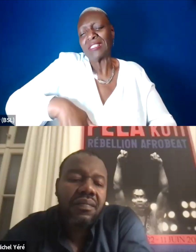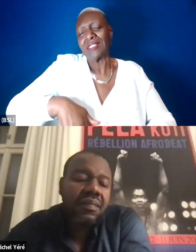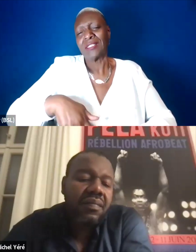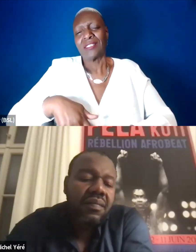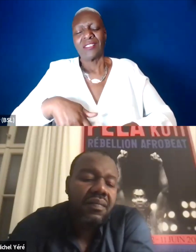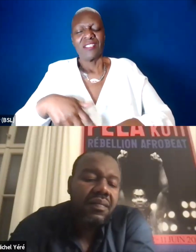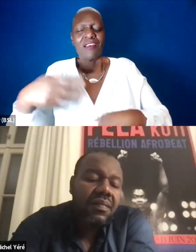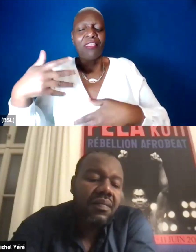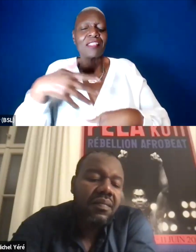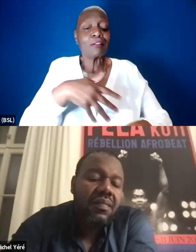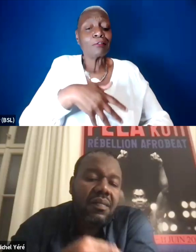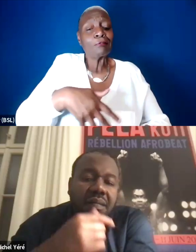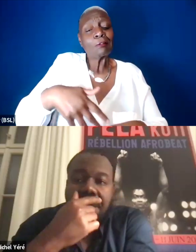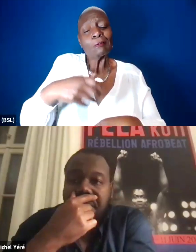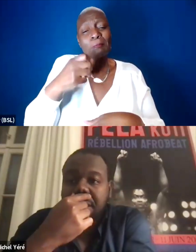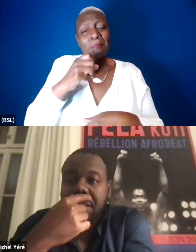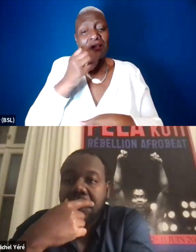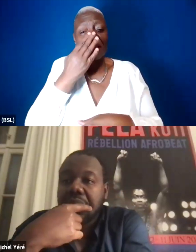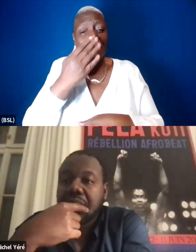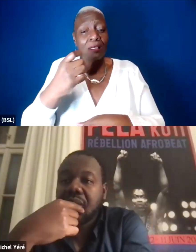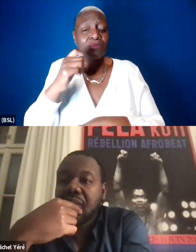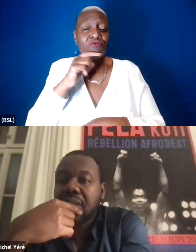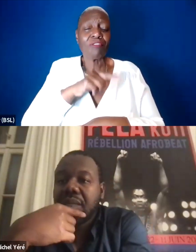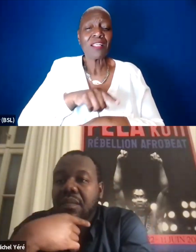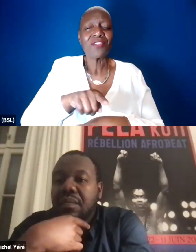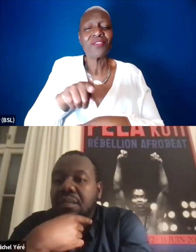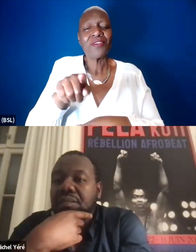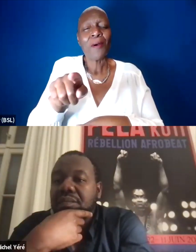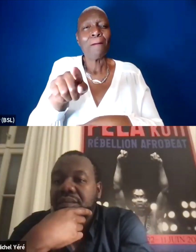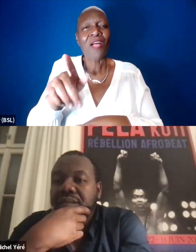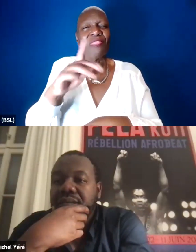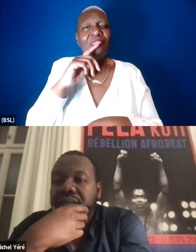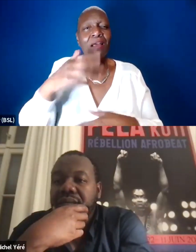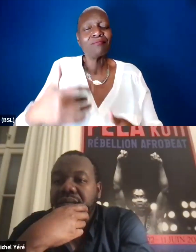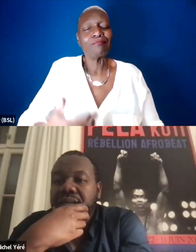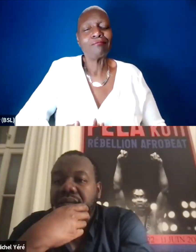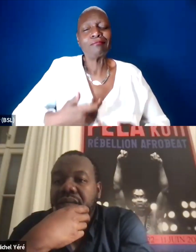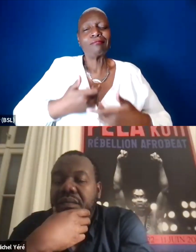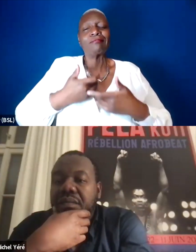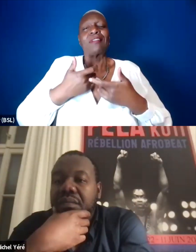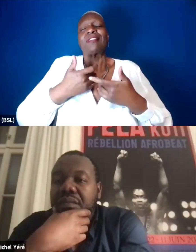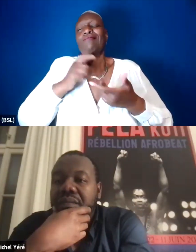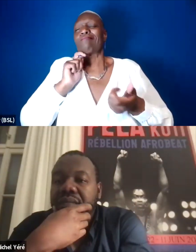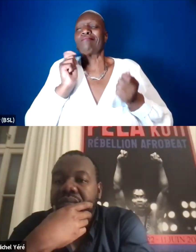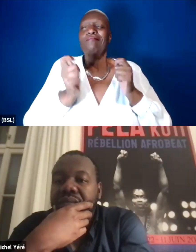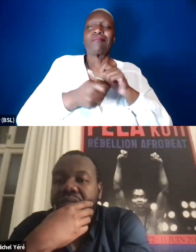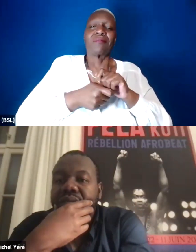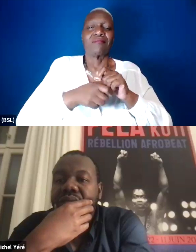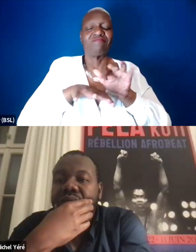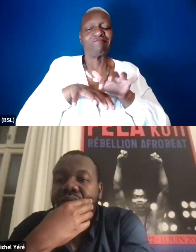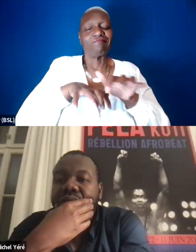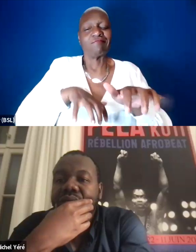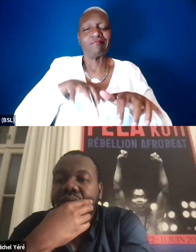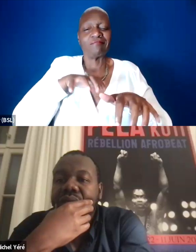This liquid may perhaps seem strange to you, but it enlivens me, transforms me into a tiger.